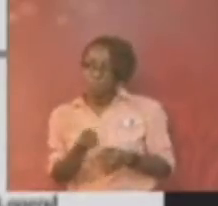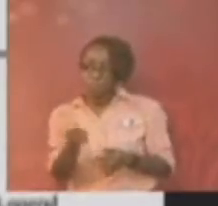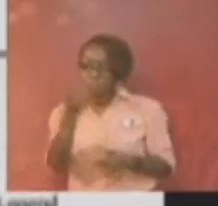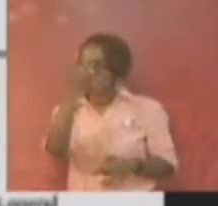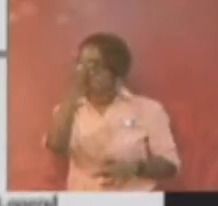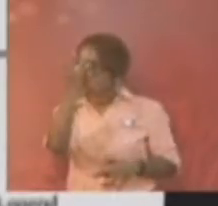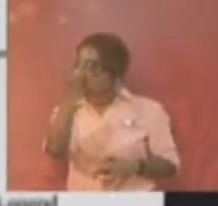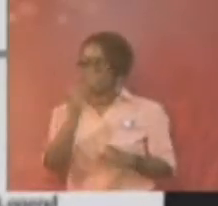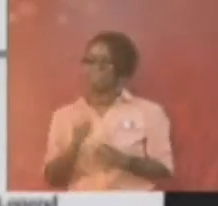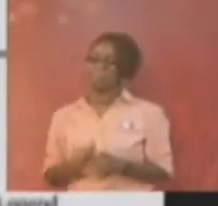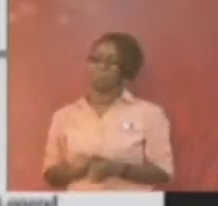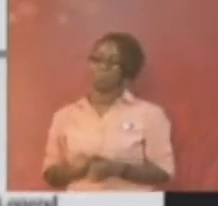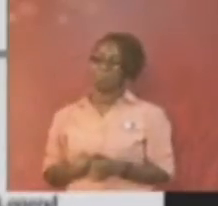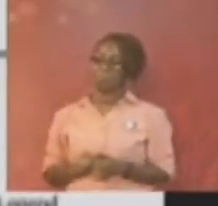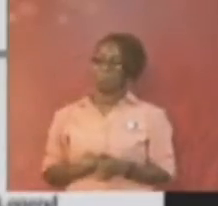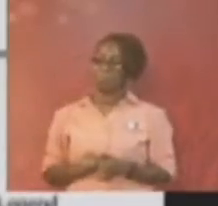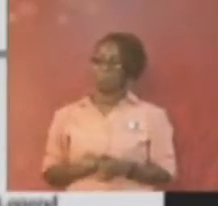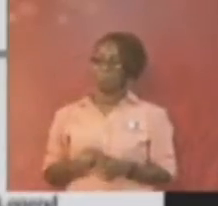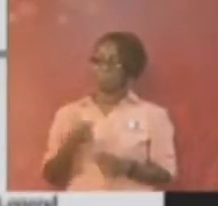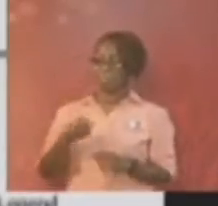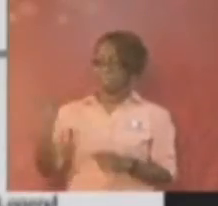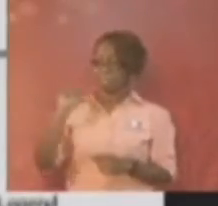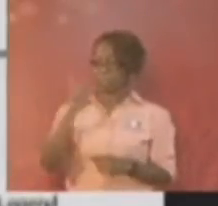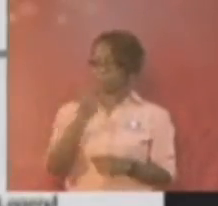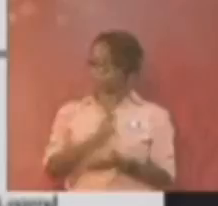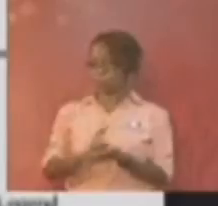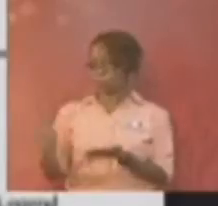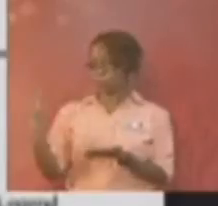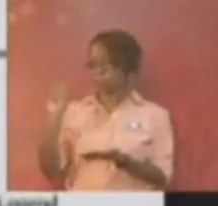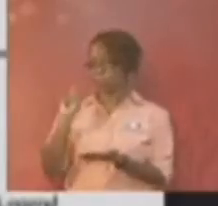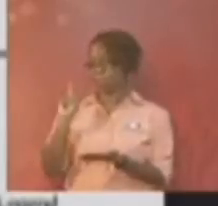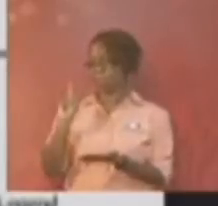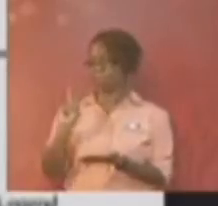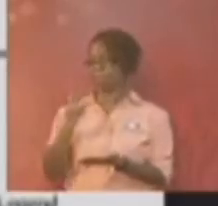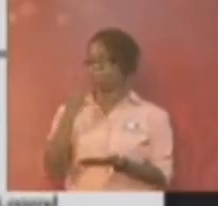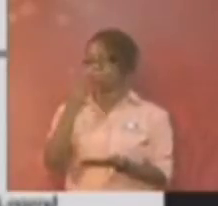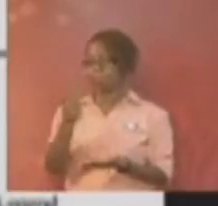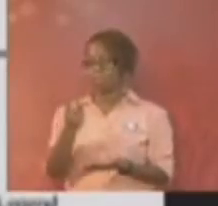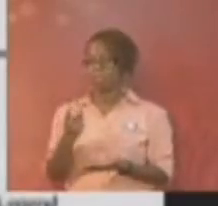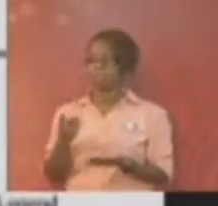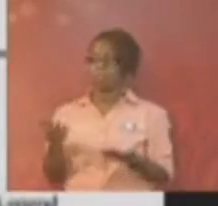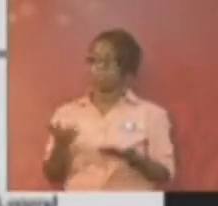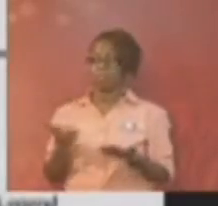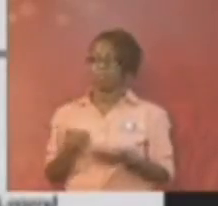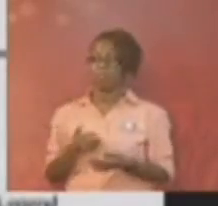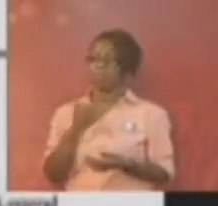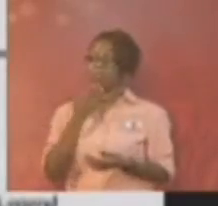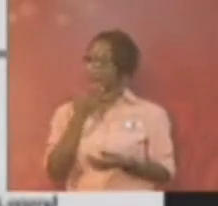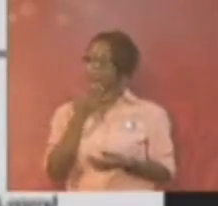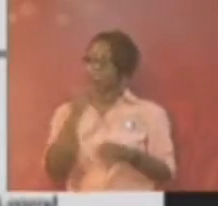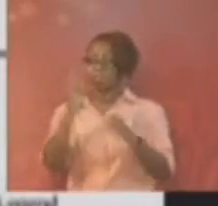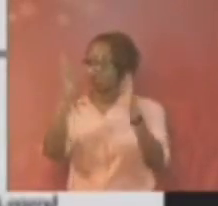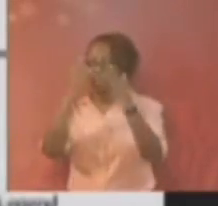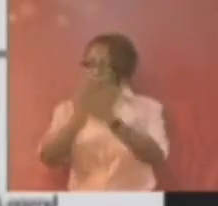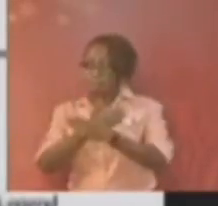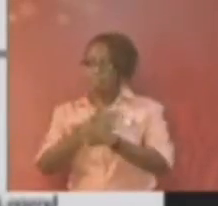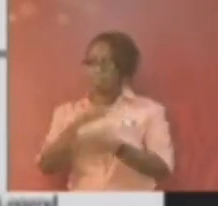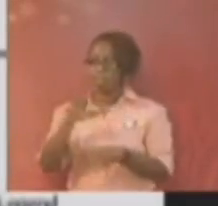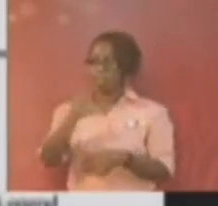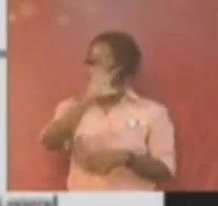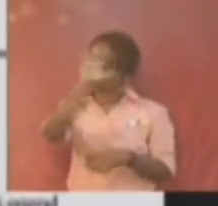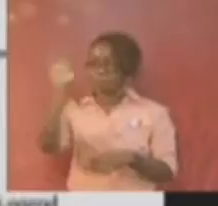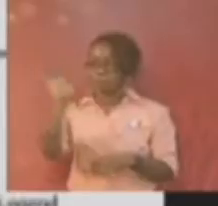new cases within the past couple of weeks, but we do see the distribution of the darker colors throughout the country, so that